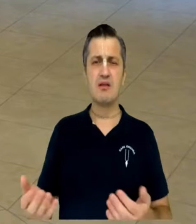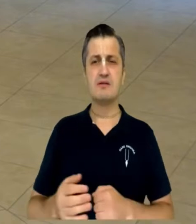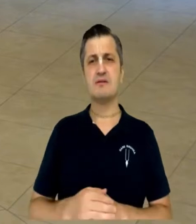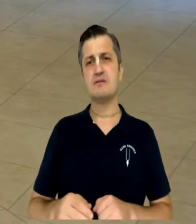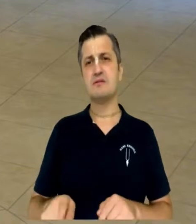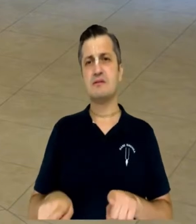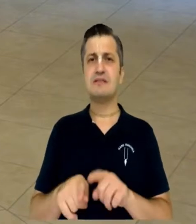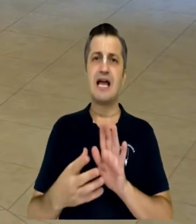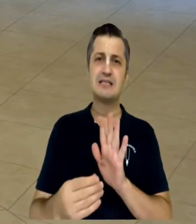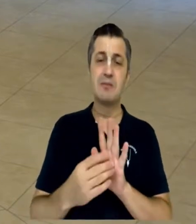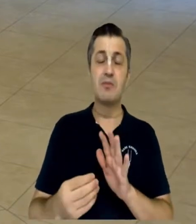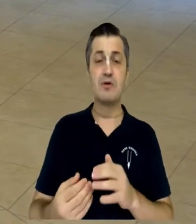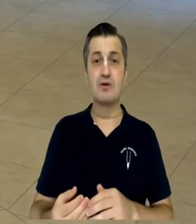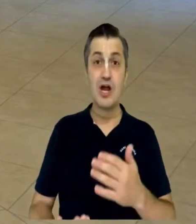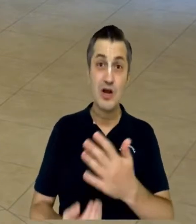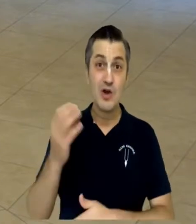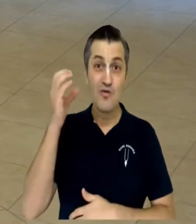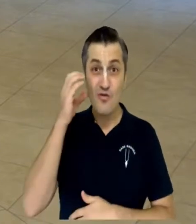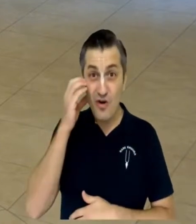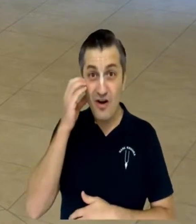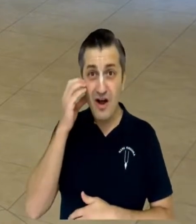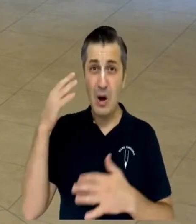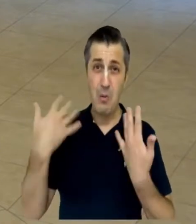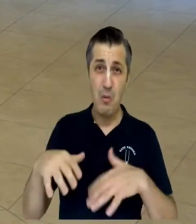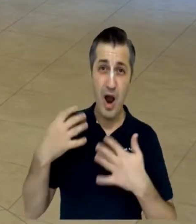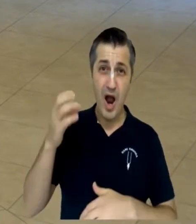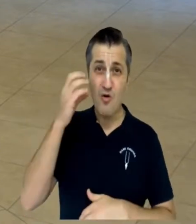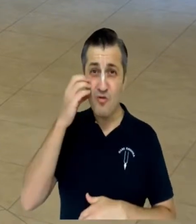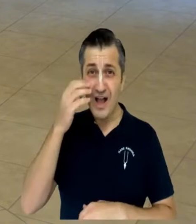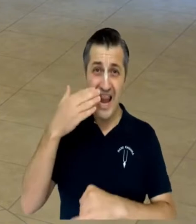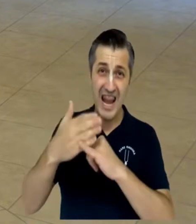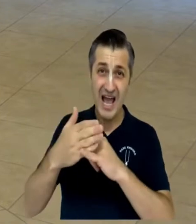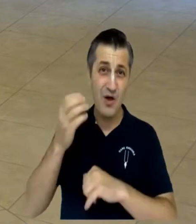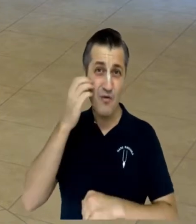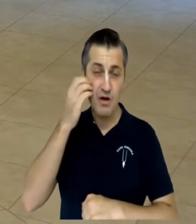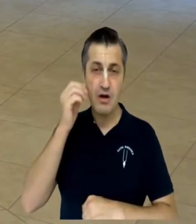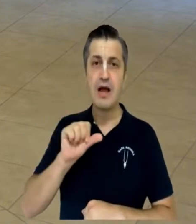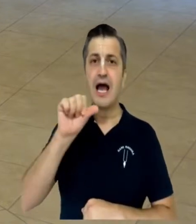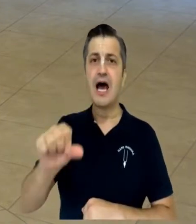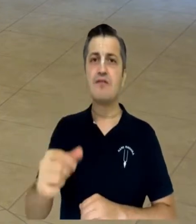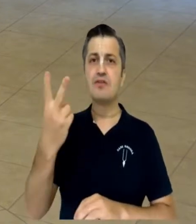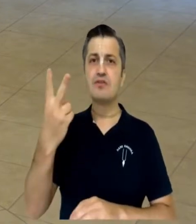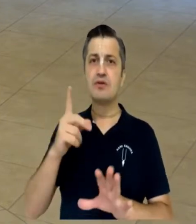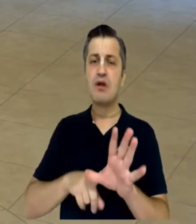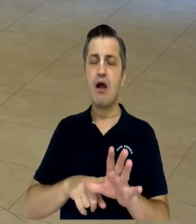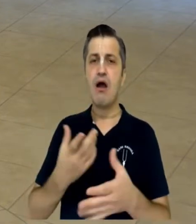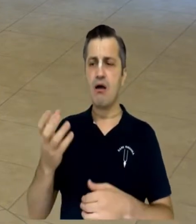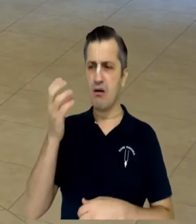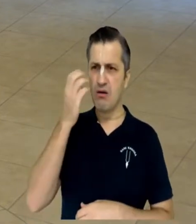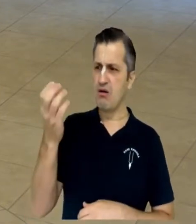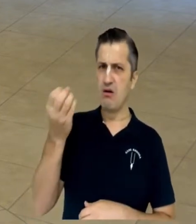need to get a new phone, isn't it, right? Because we're like bored of the old phone. Now the fourth one is you get